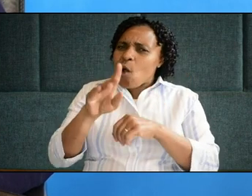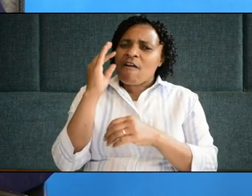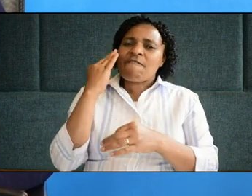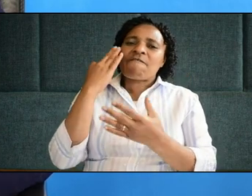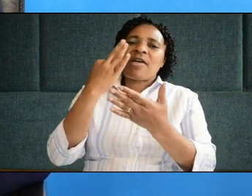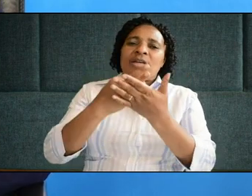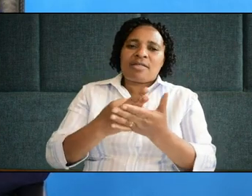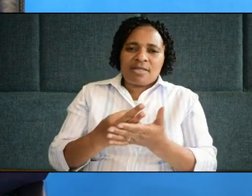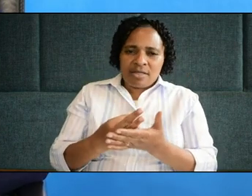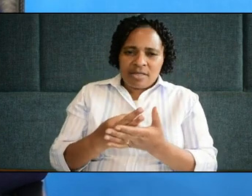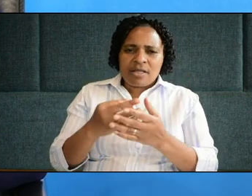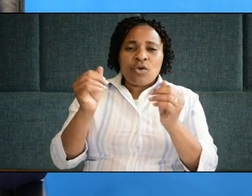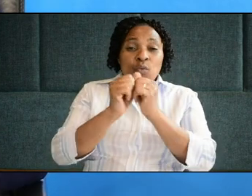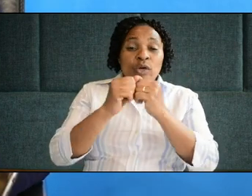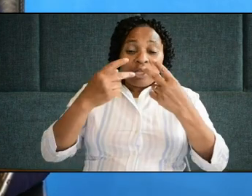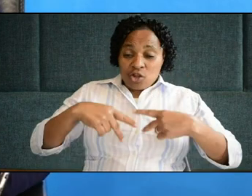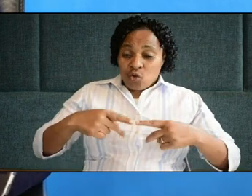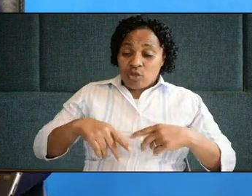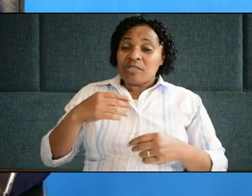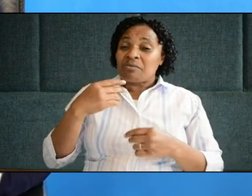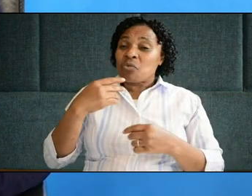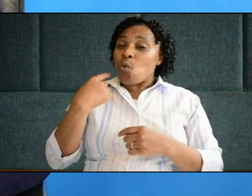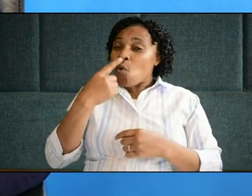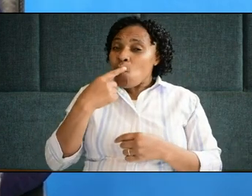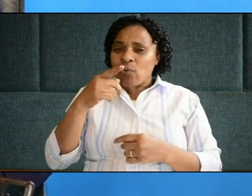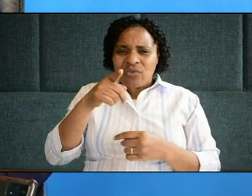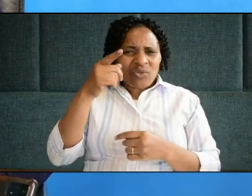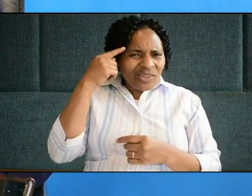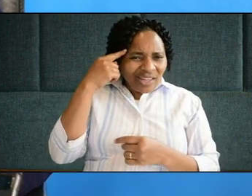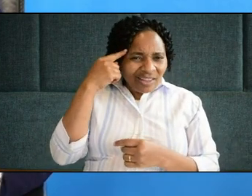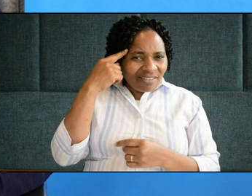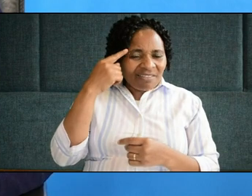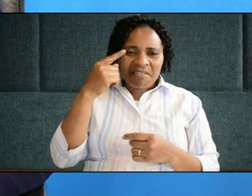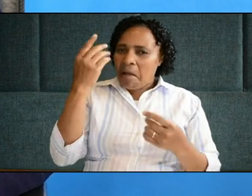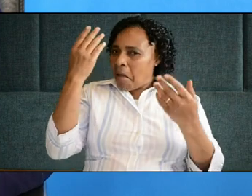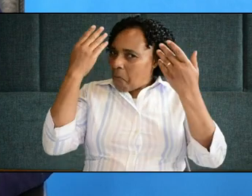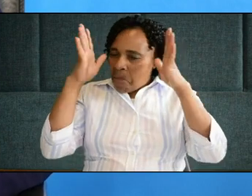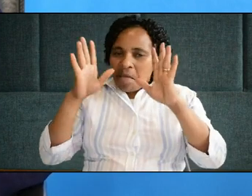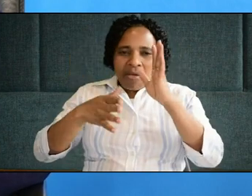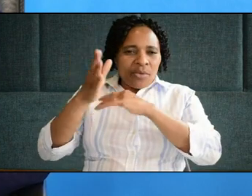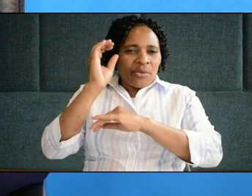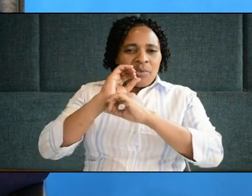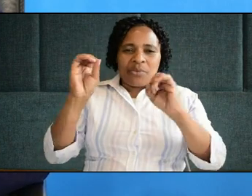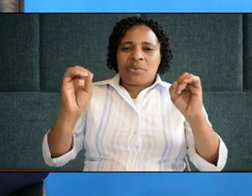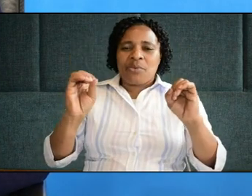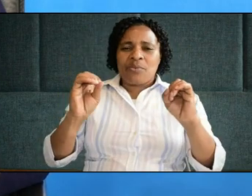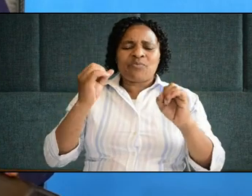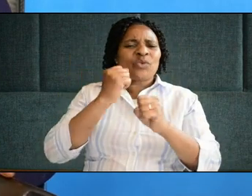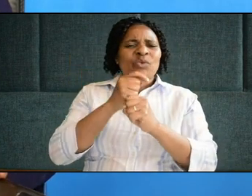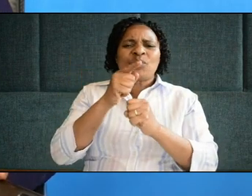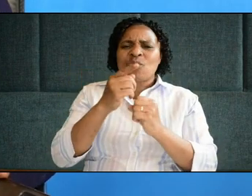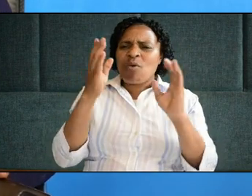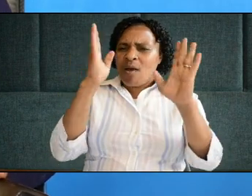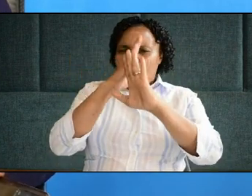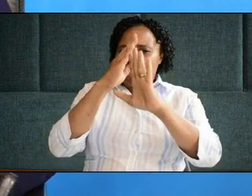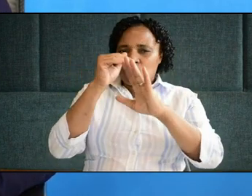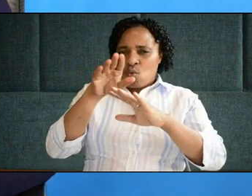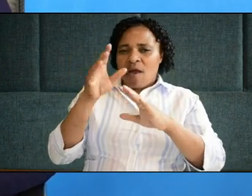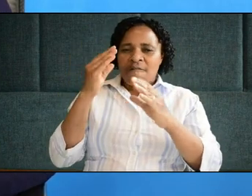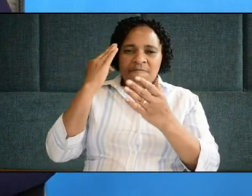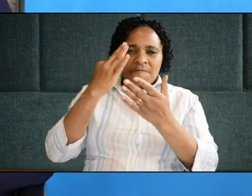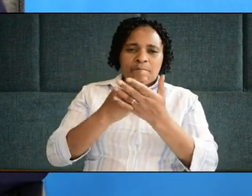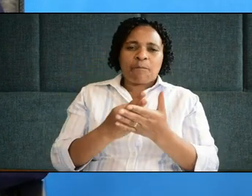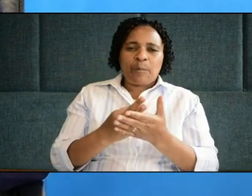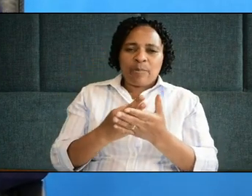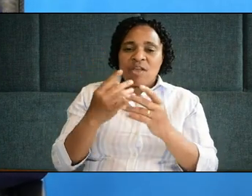with those people whom you think do not know God? And do you hide your faith